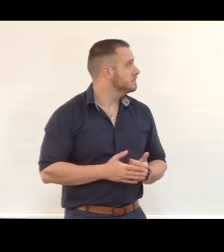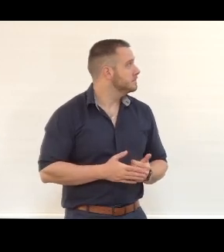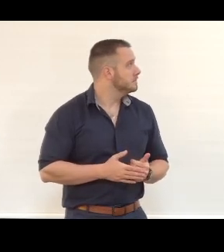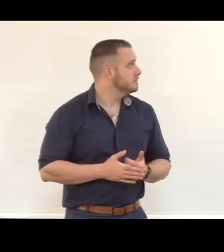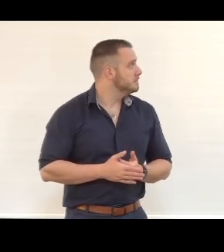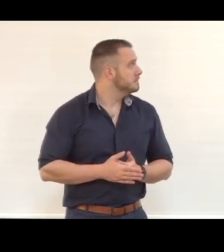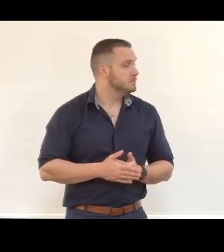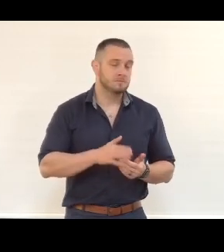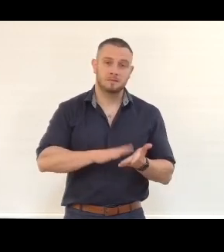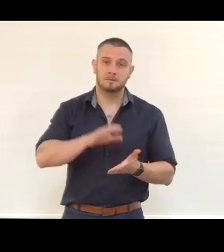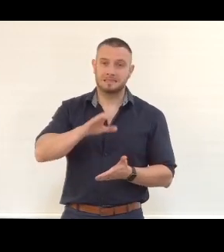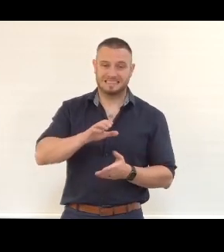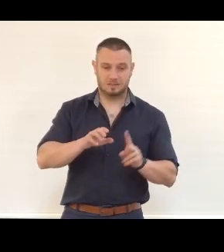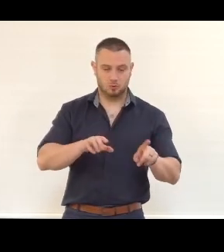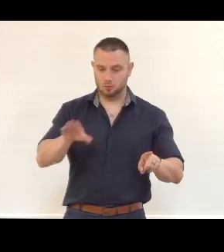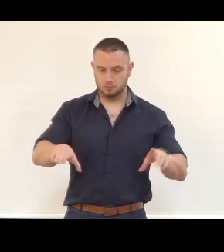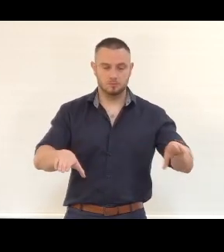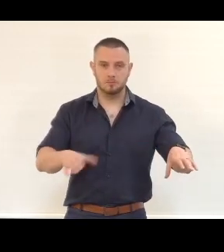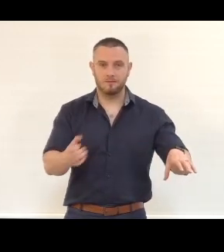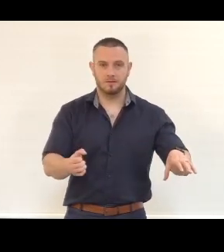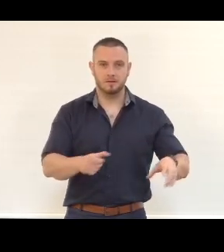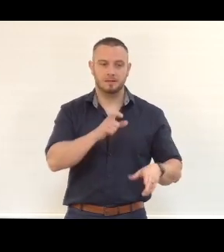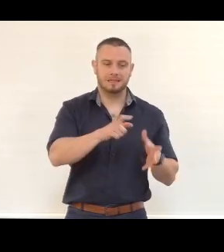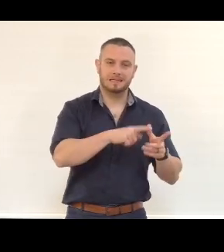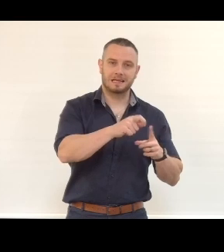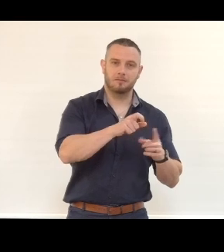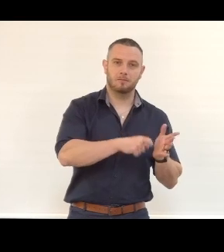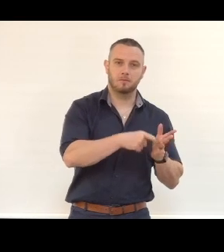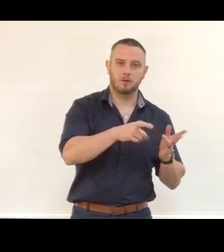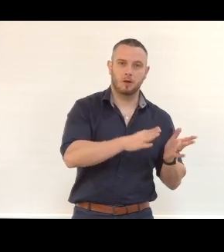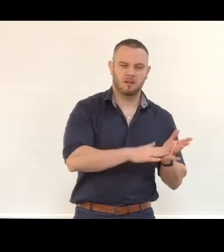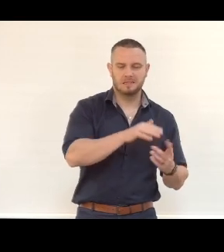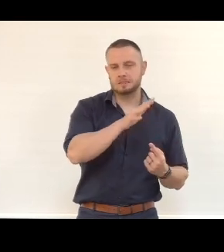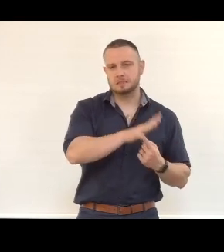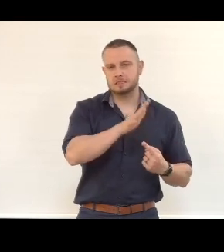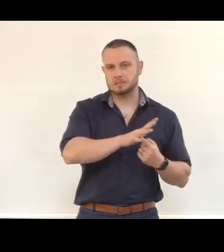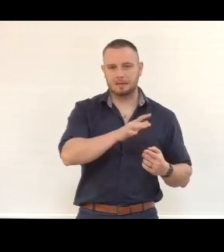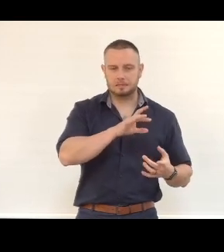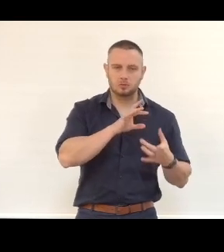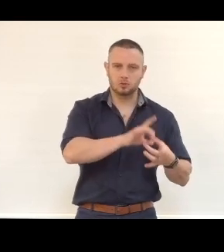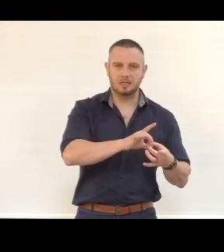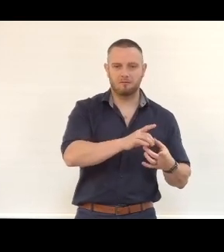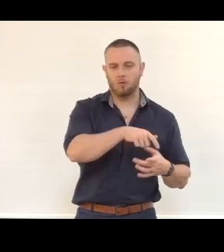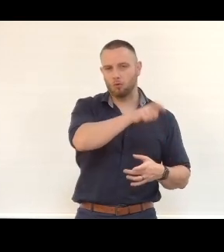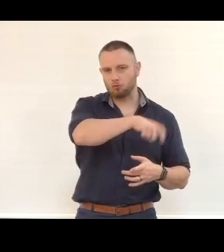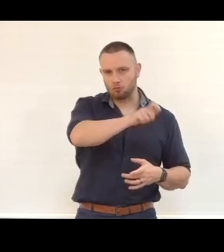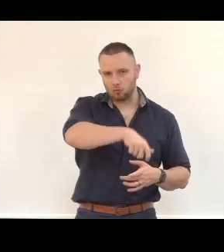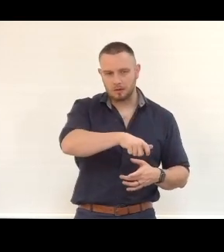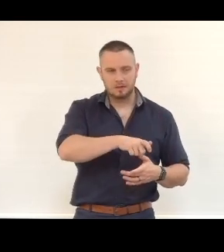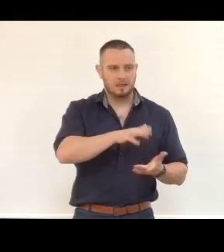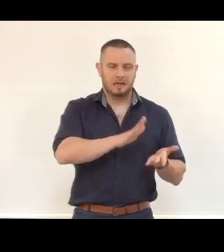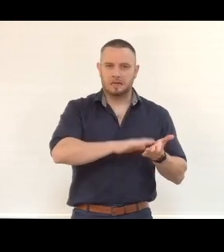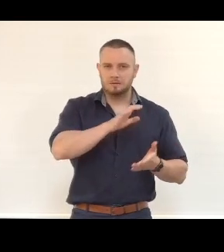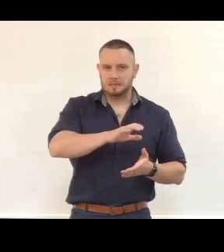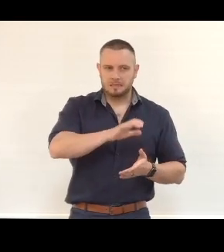Then mission control, so we had 2 different types of mission control. So we had Capcom, who was the main point of contact for the crew. So mission control